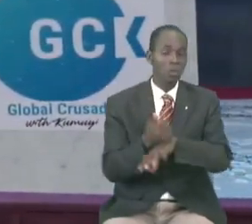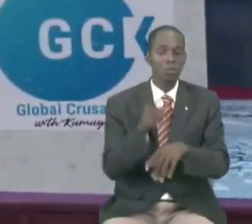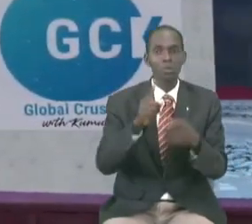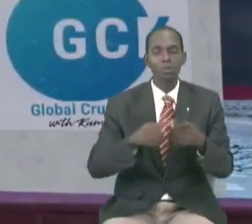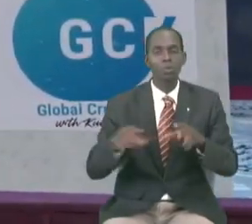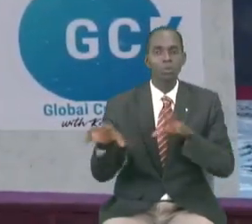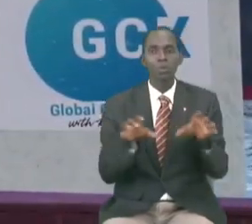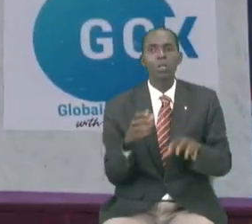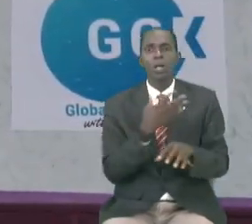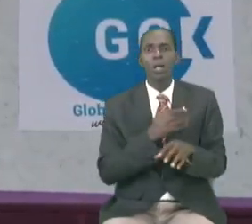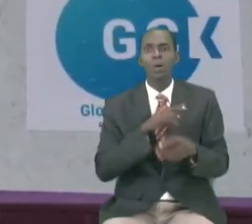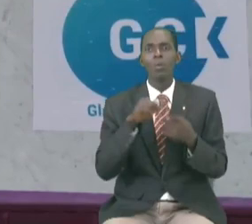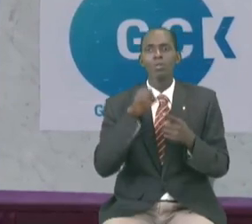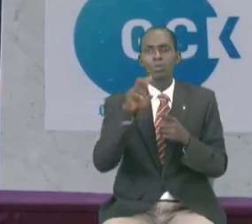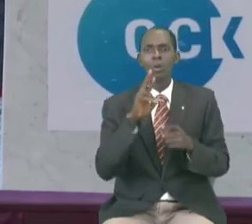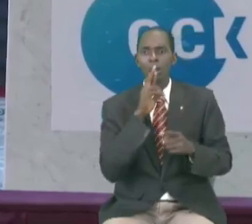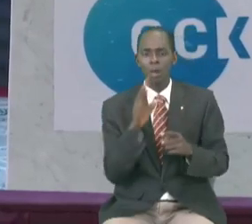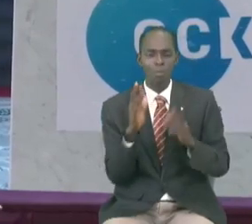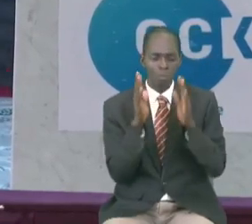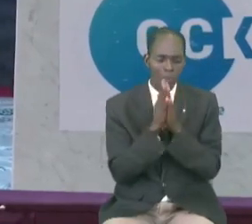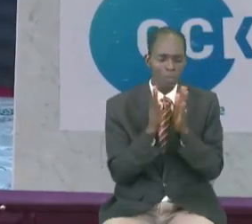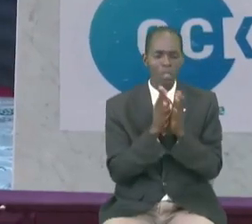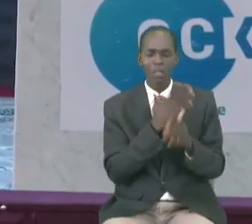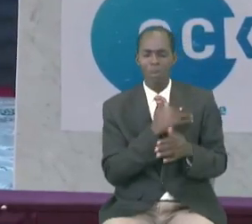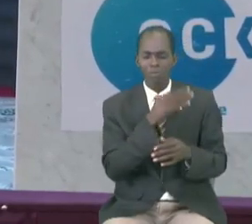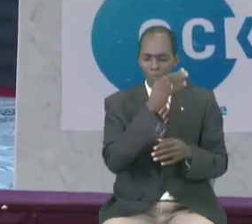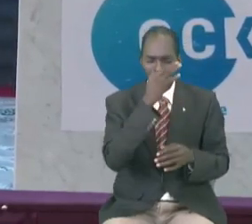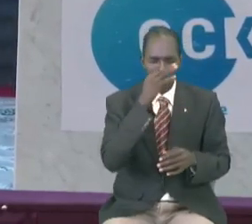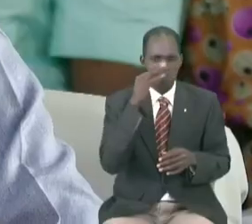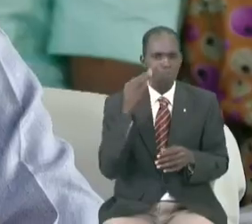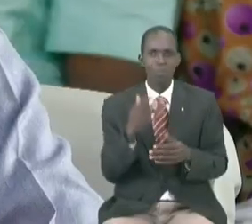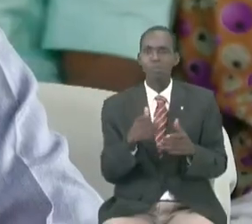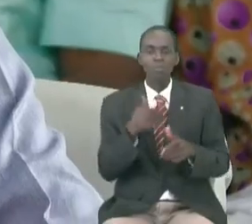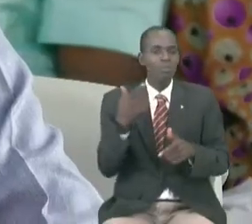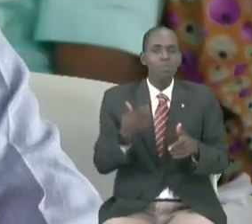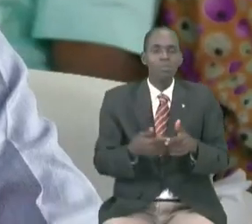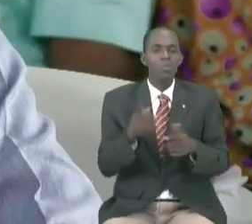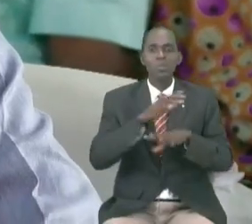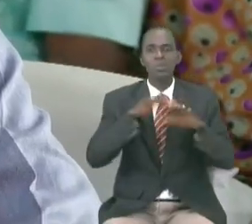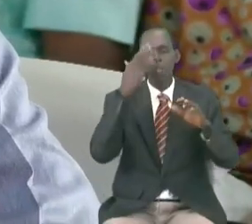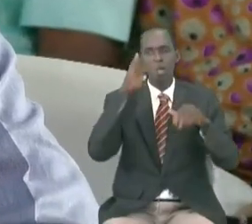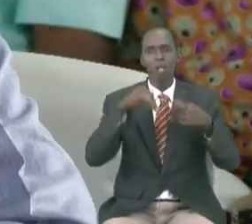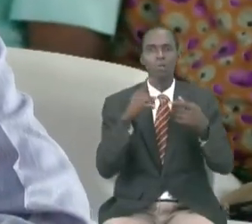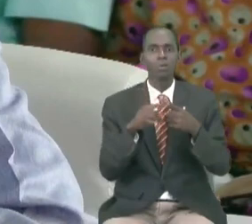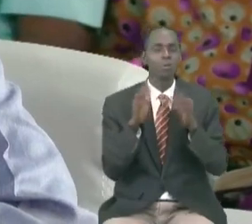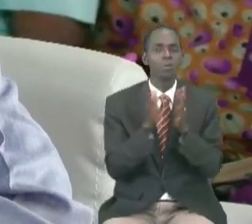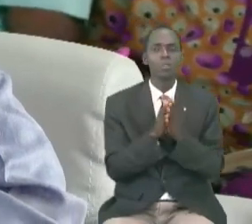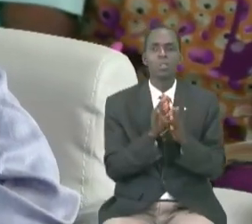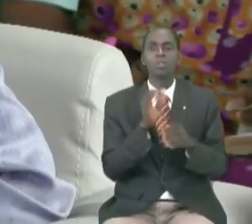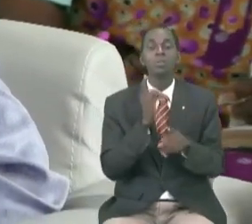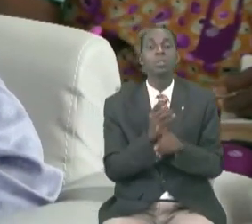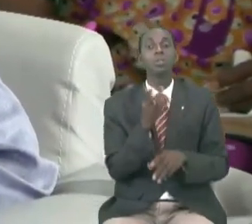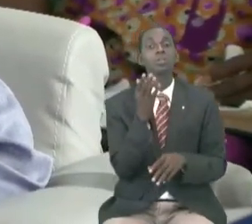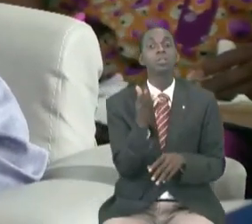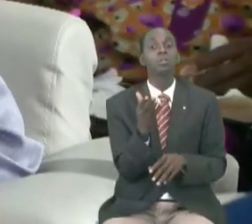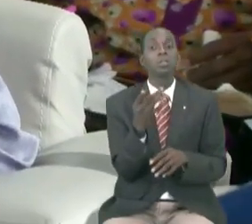doesn't pray. He's just there. The man that causes your trouble is fast asleep. Jonah was fast